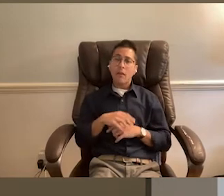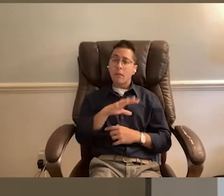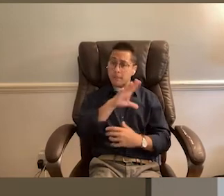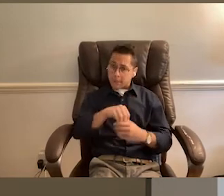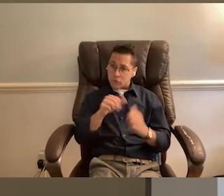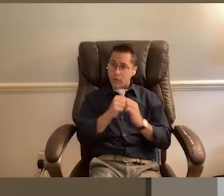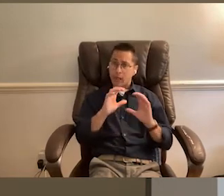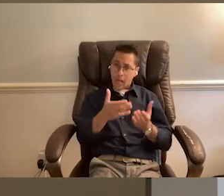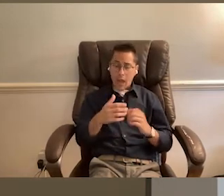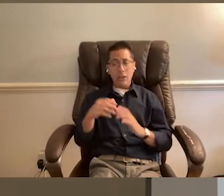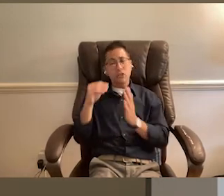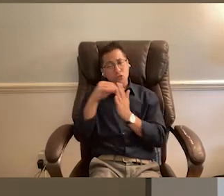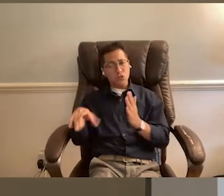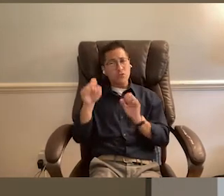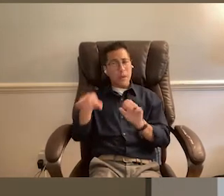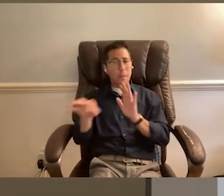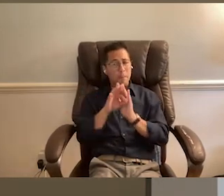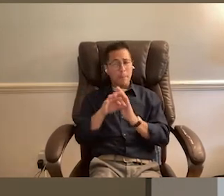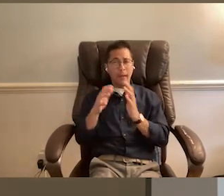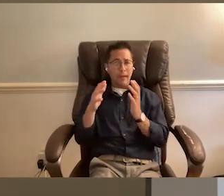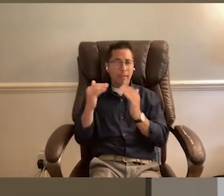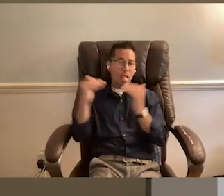So we provide all those additional supports.